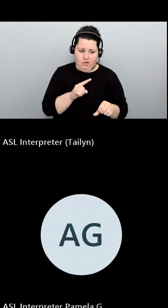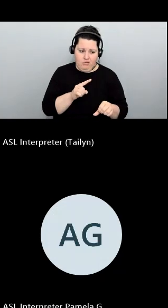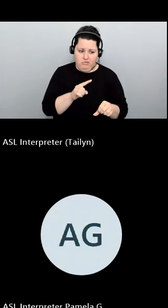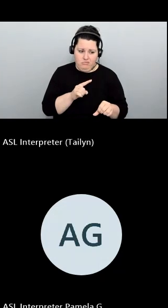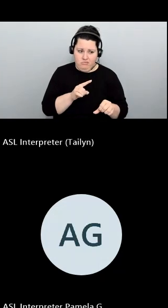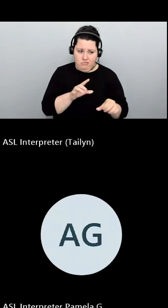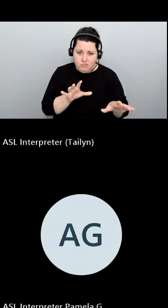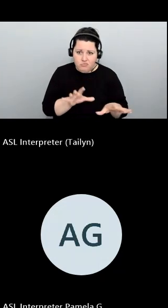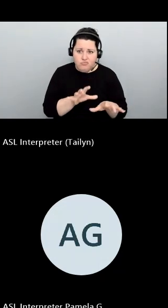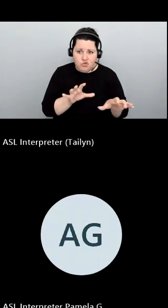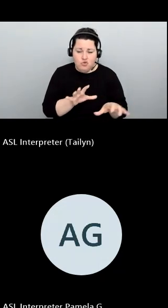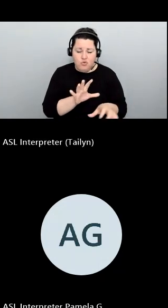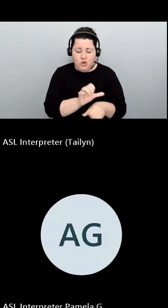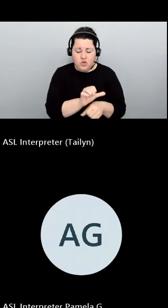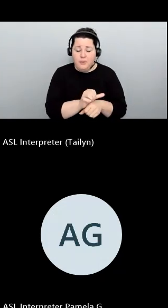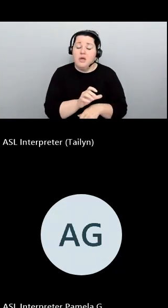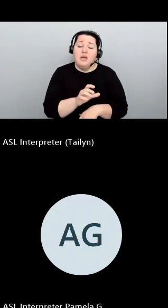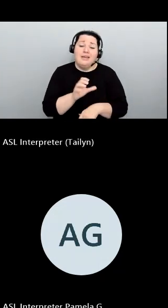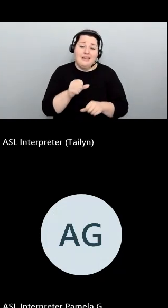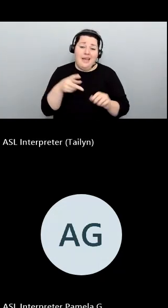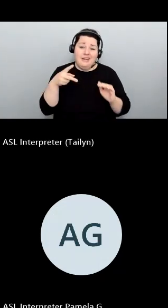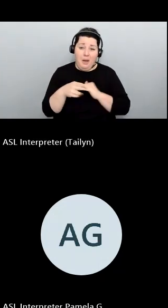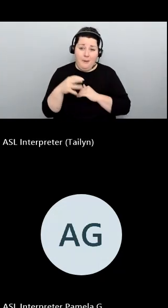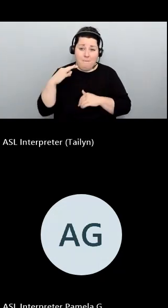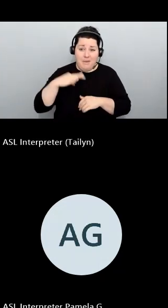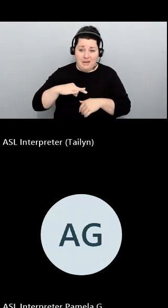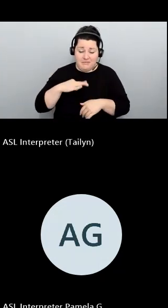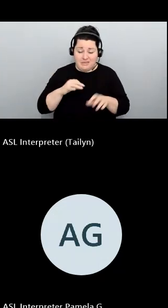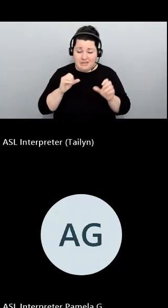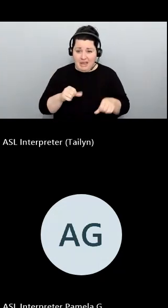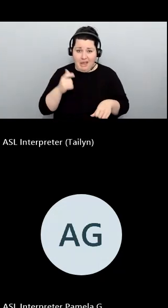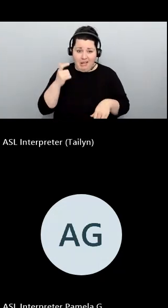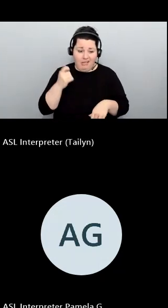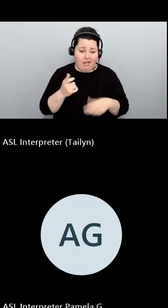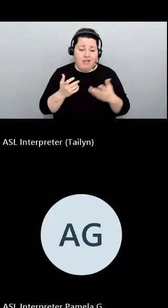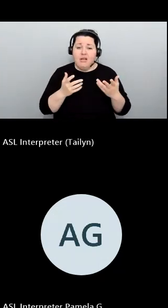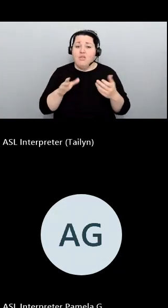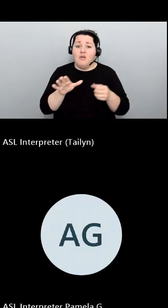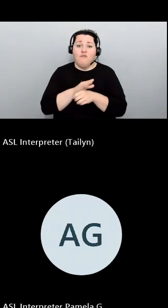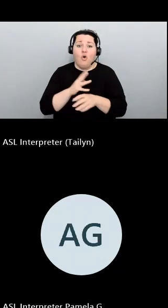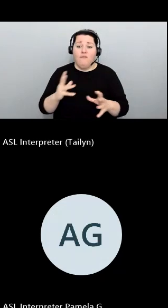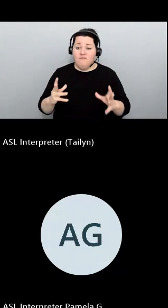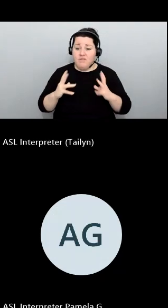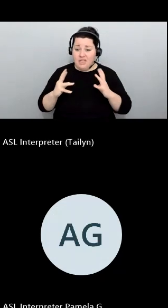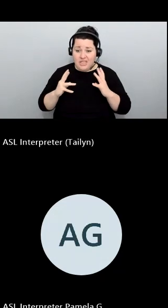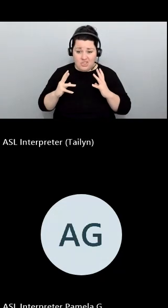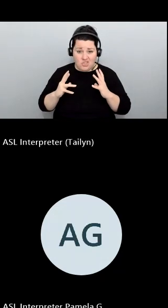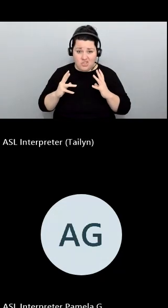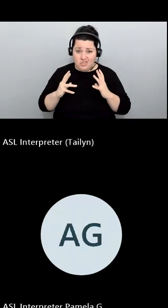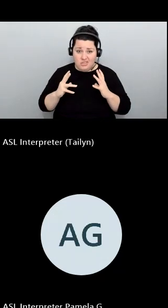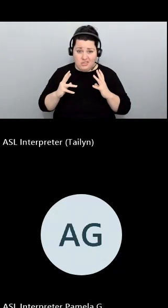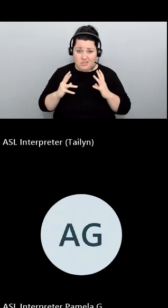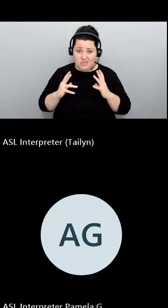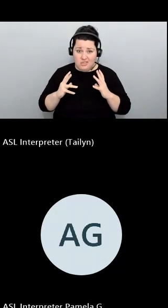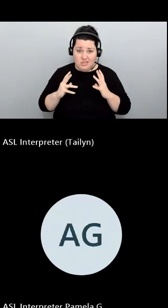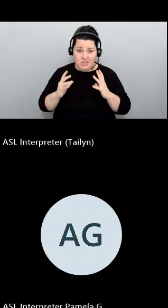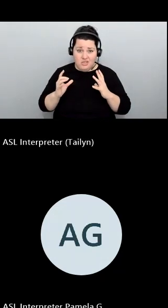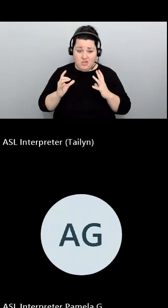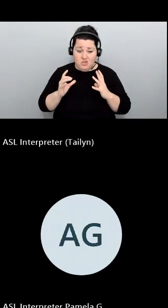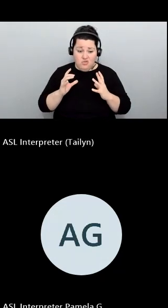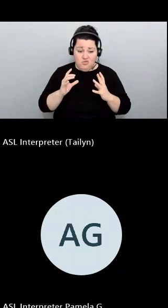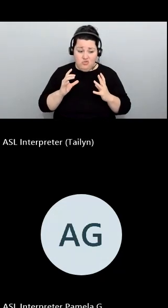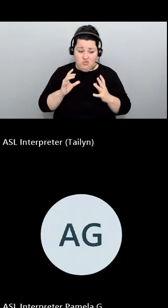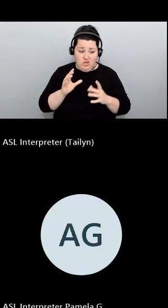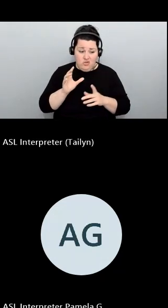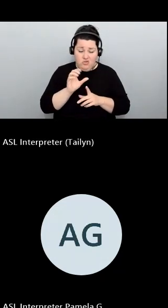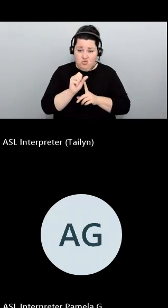can also cut benefits. I know someone who had like their whole vacation accrual situation change